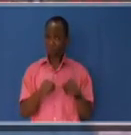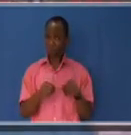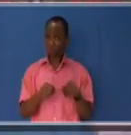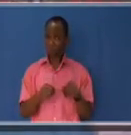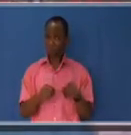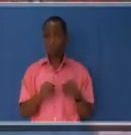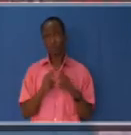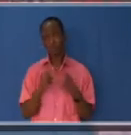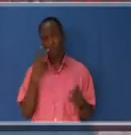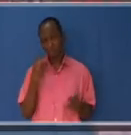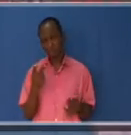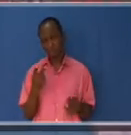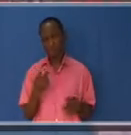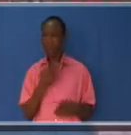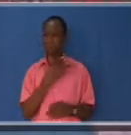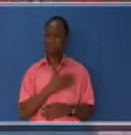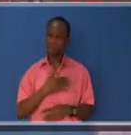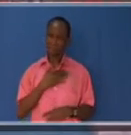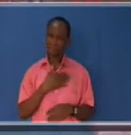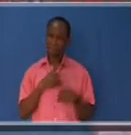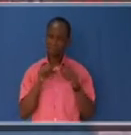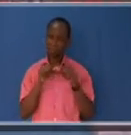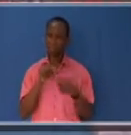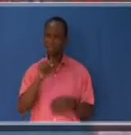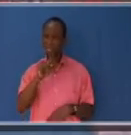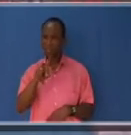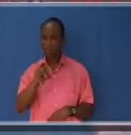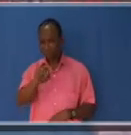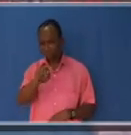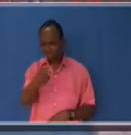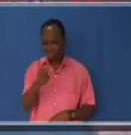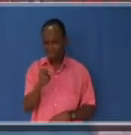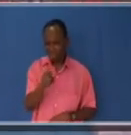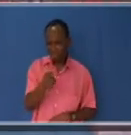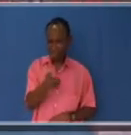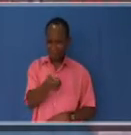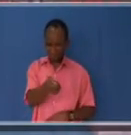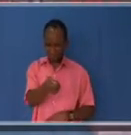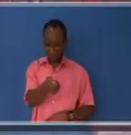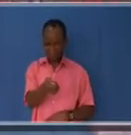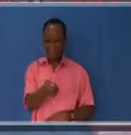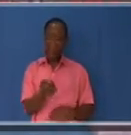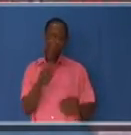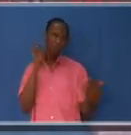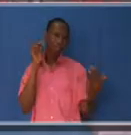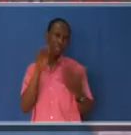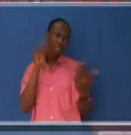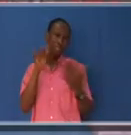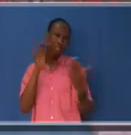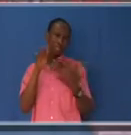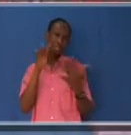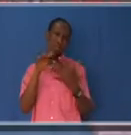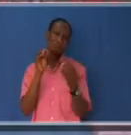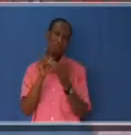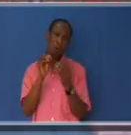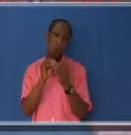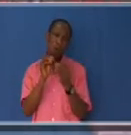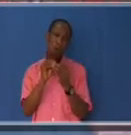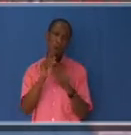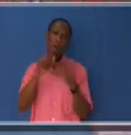yeso. Enti bo modin asa oni e behia bio. Ne yahwe enema oka ase